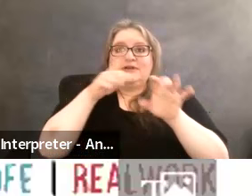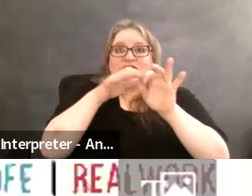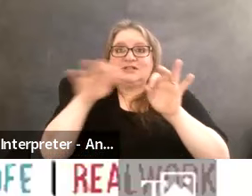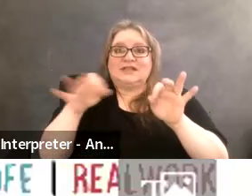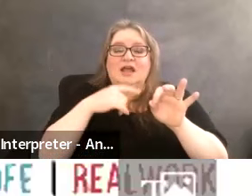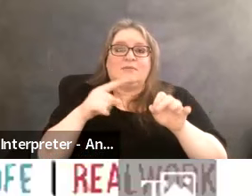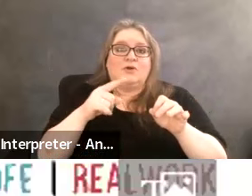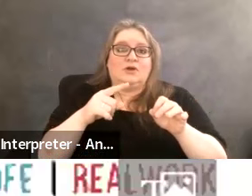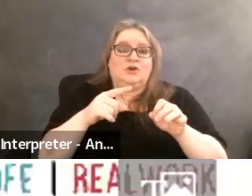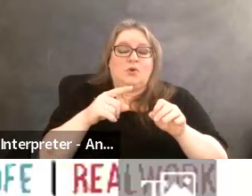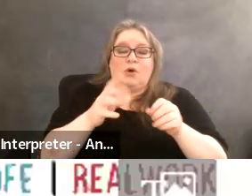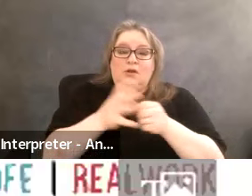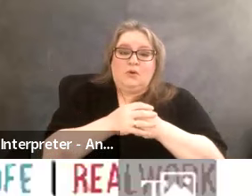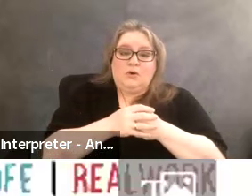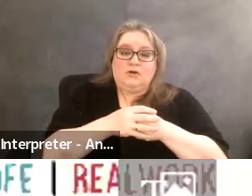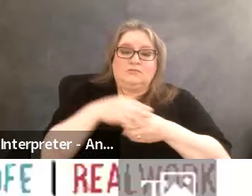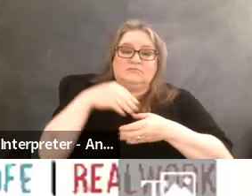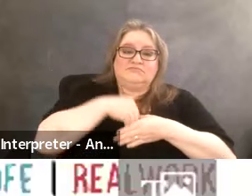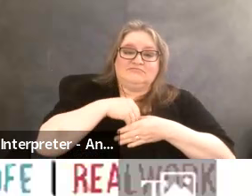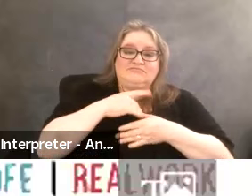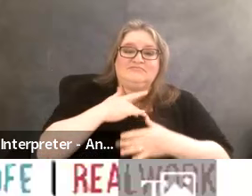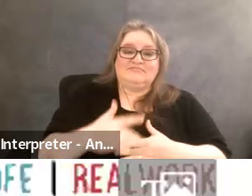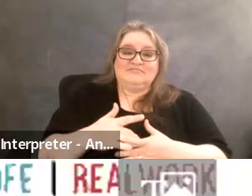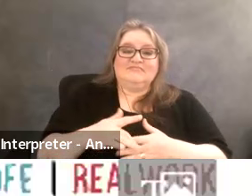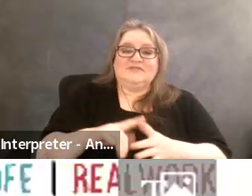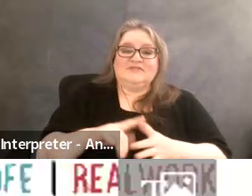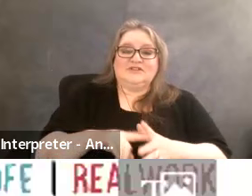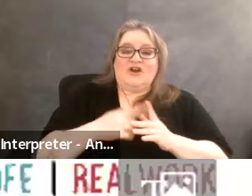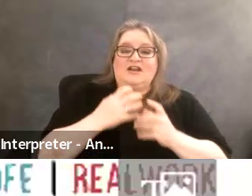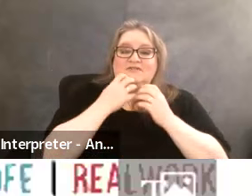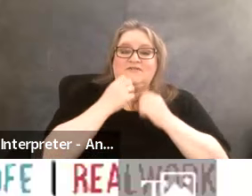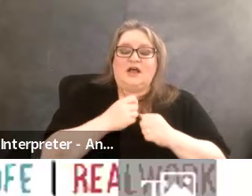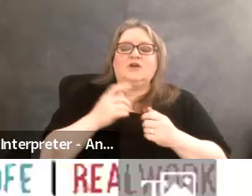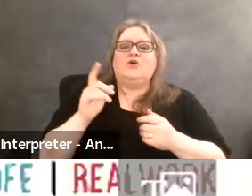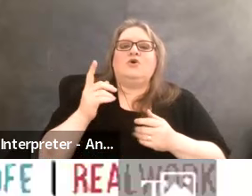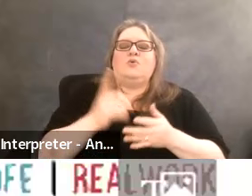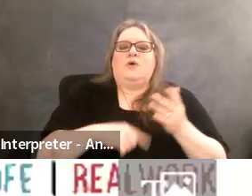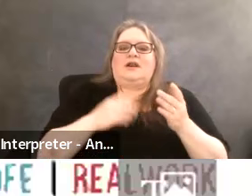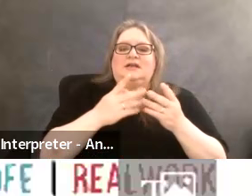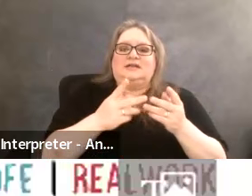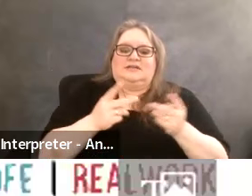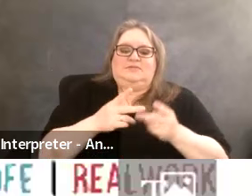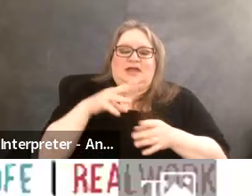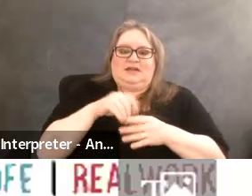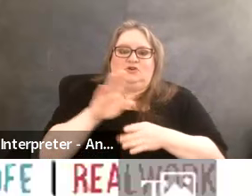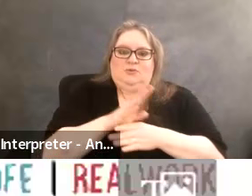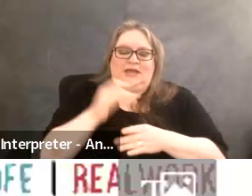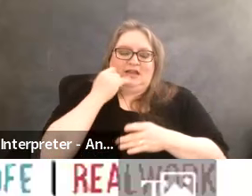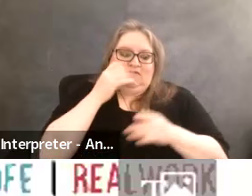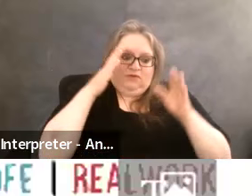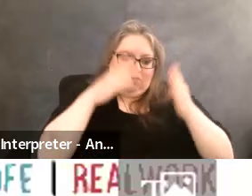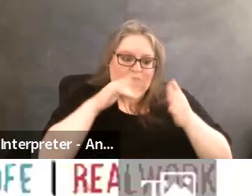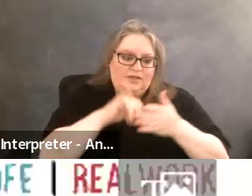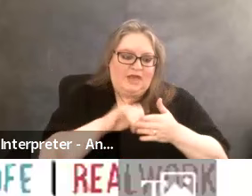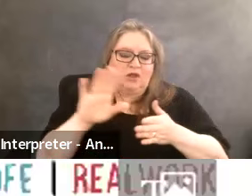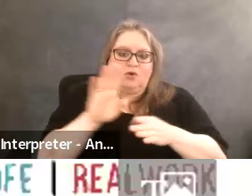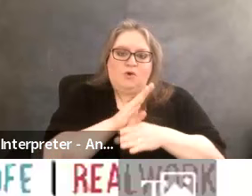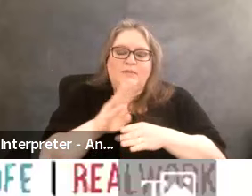values, what would be the place in your business that if you focused on that, it would make your